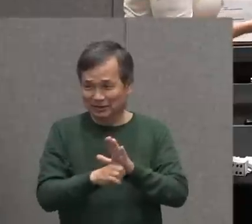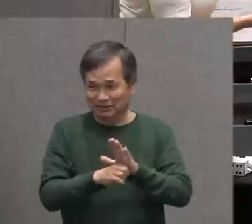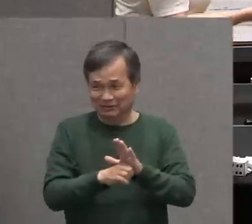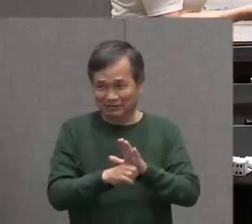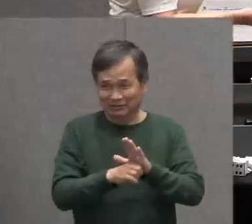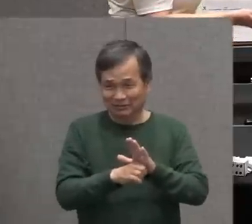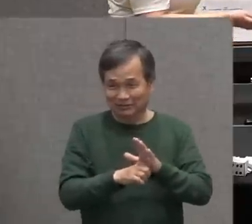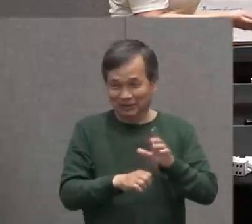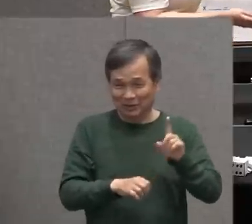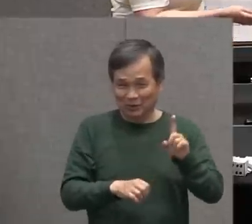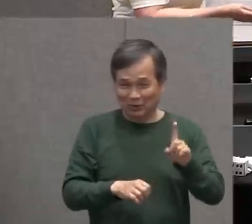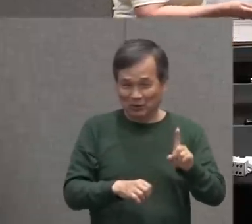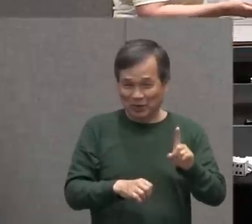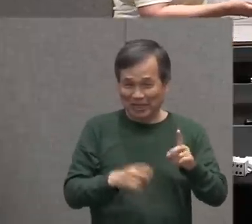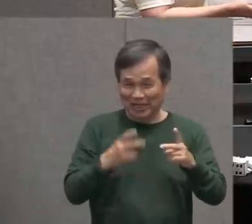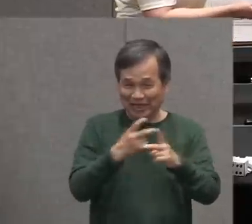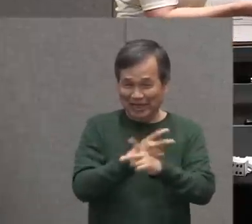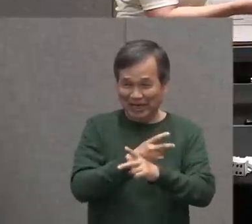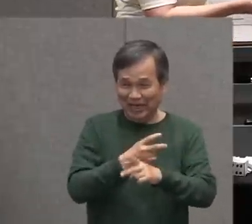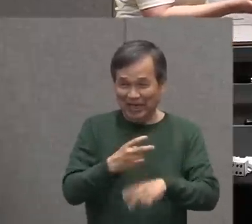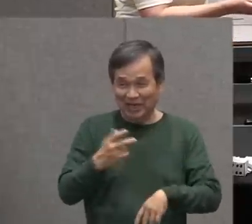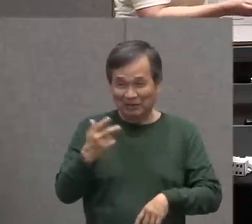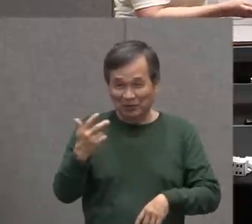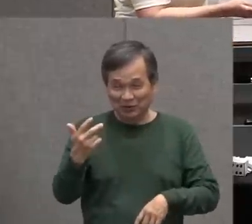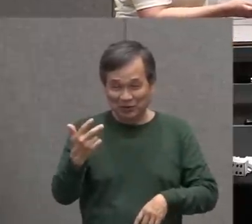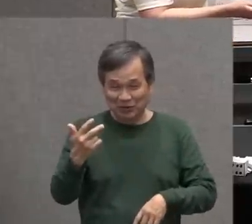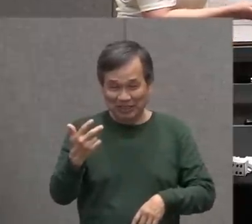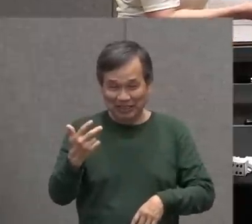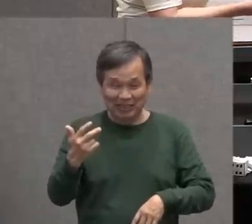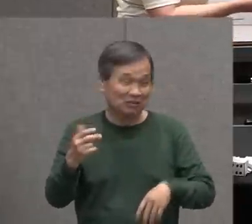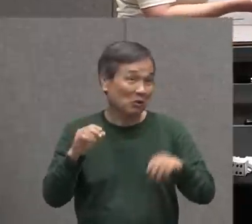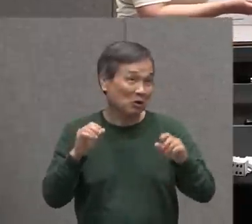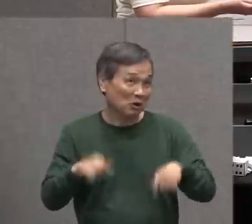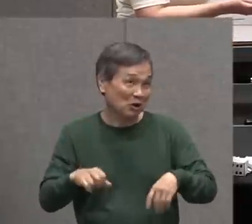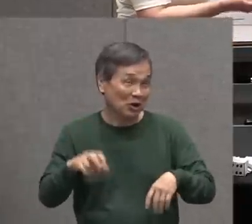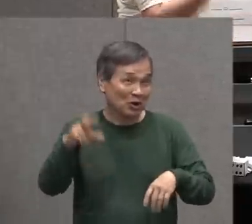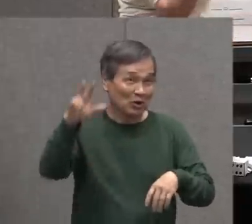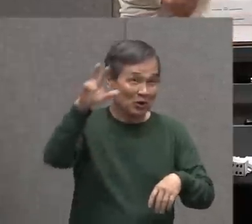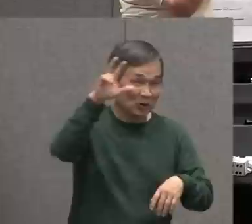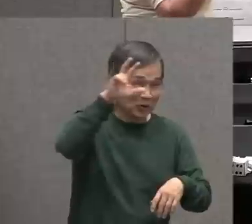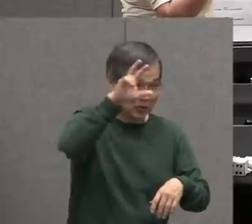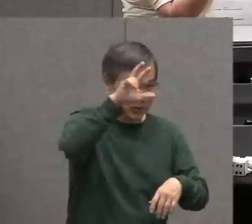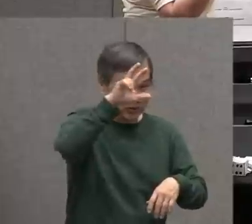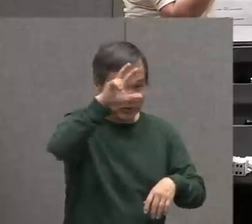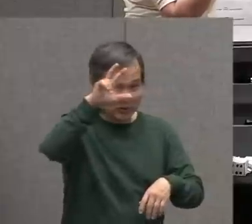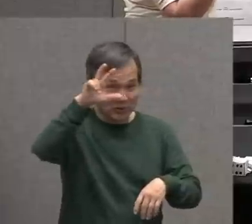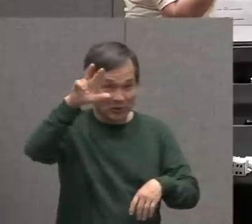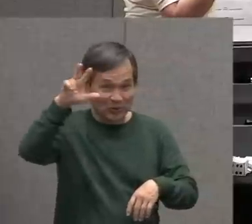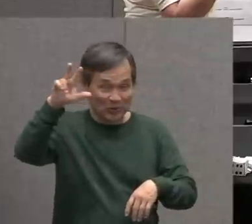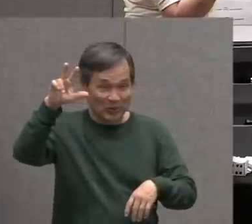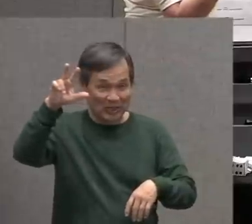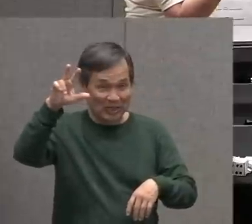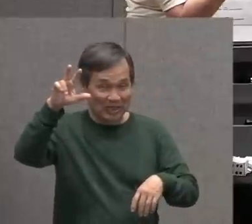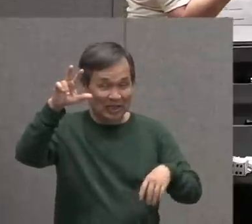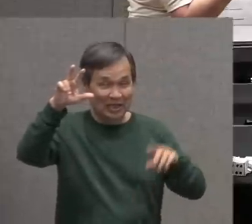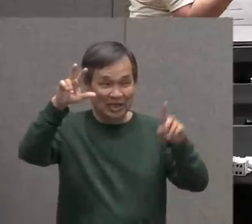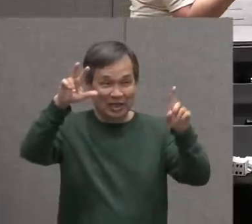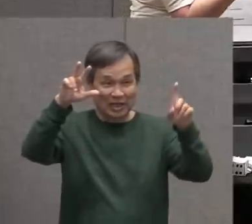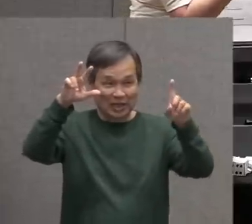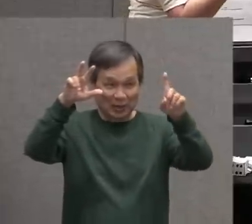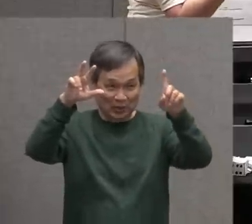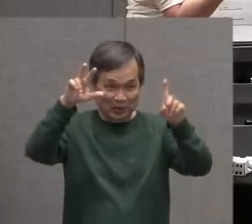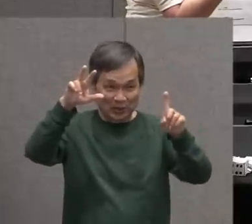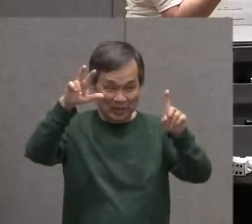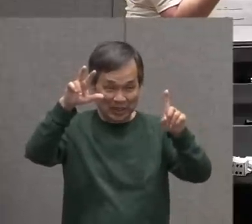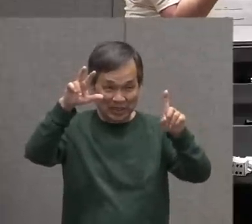would be able to fill in either 3 going across, but remember that commutative property that we talked about before. I could